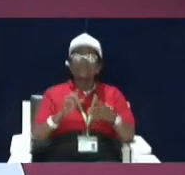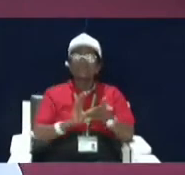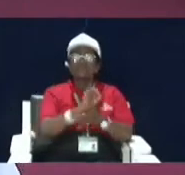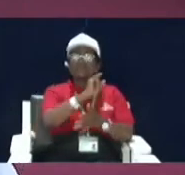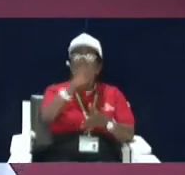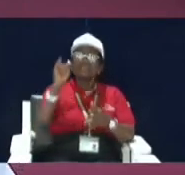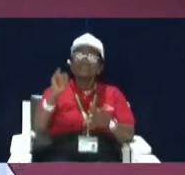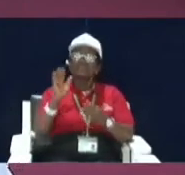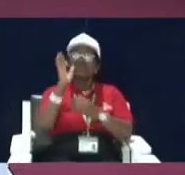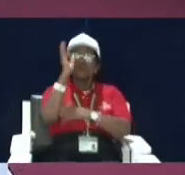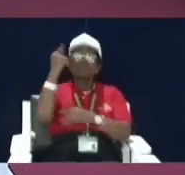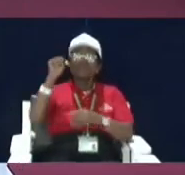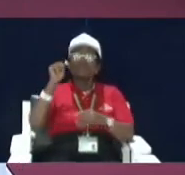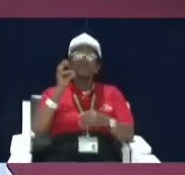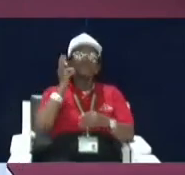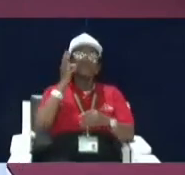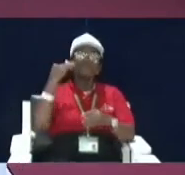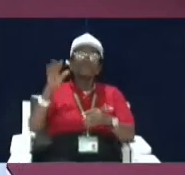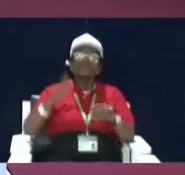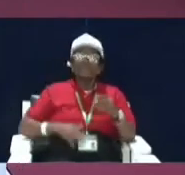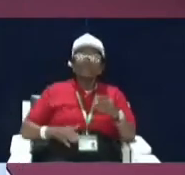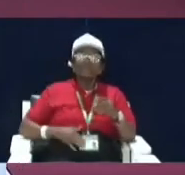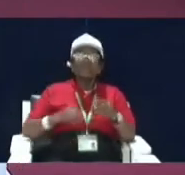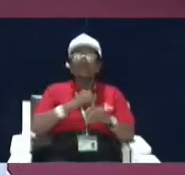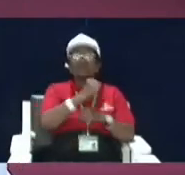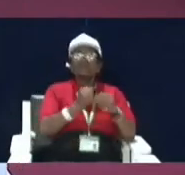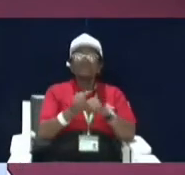for the fruit of the womb years ago.